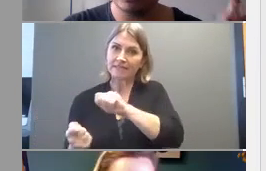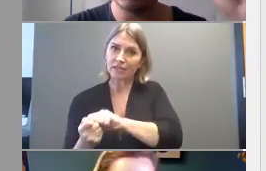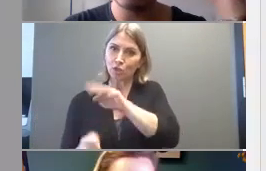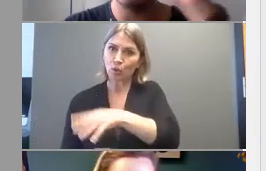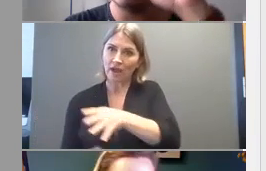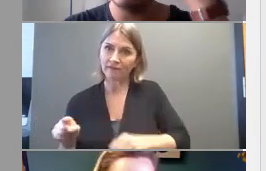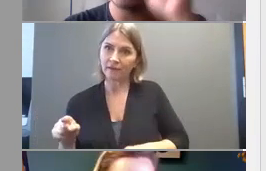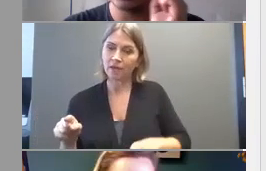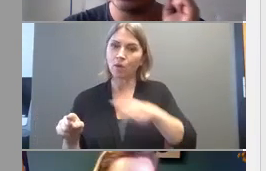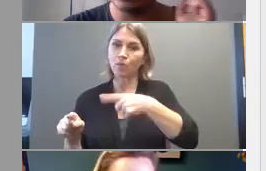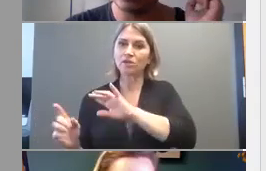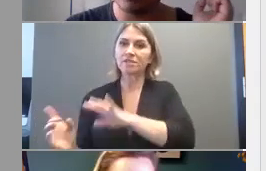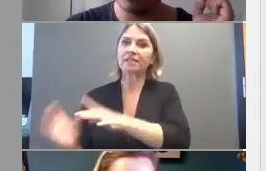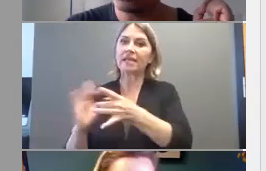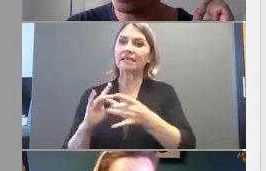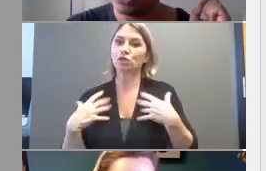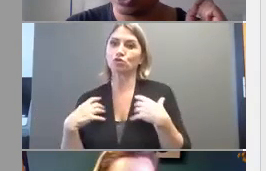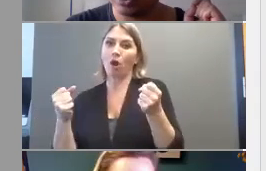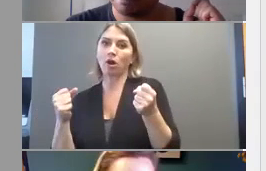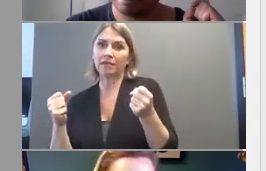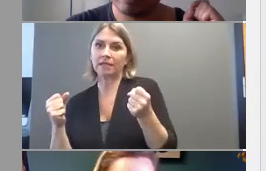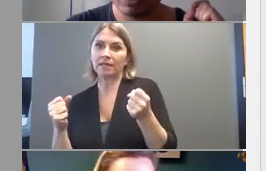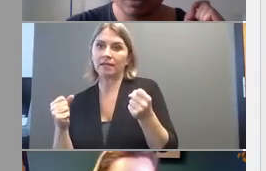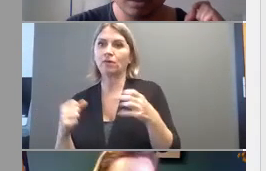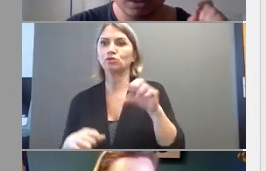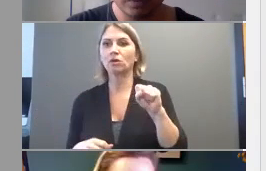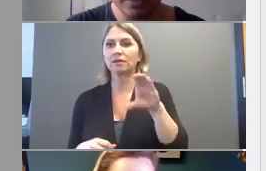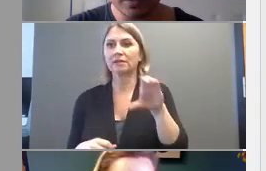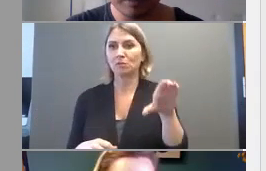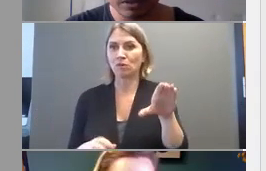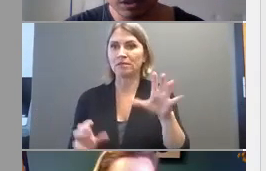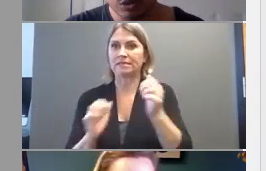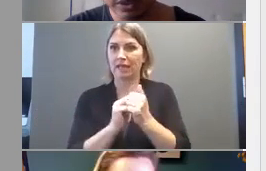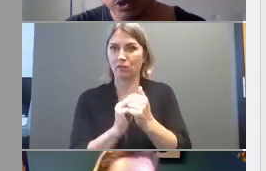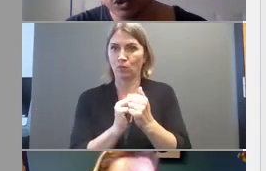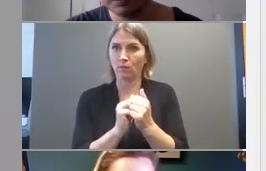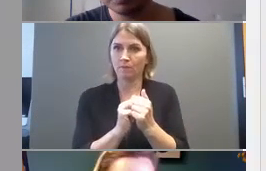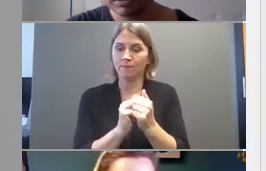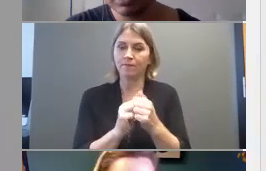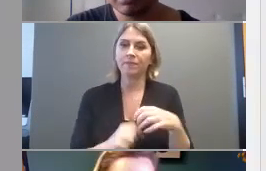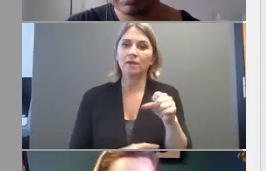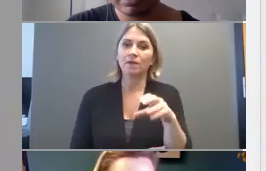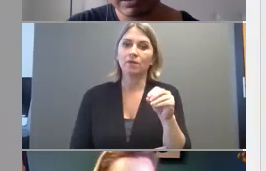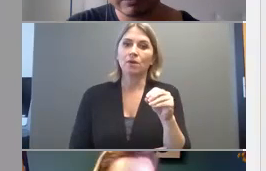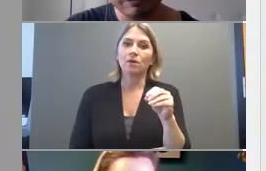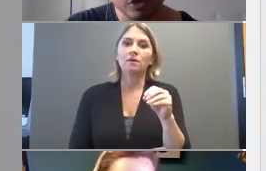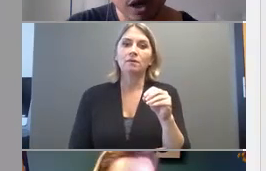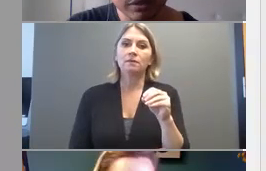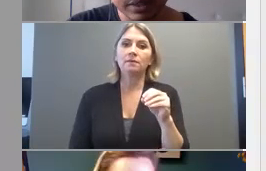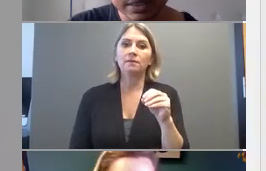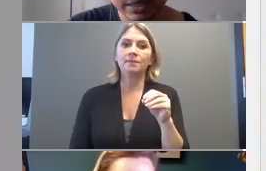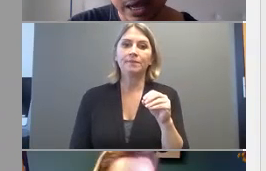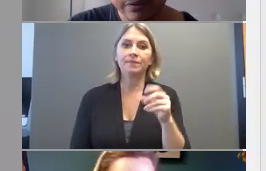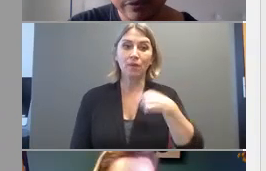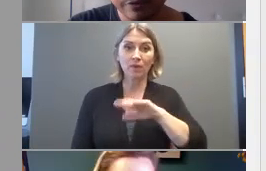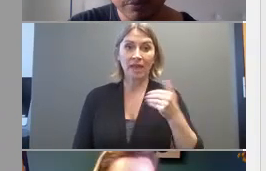where we are just connecting the strongly connected components to each other, right? Okay, so we